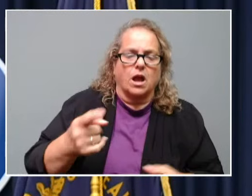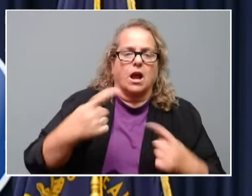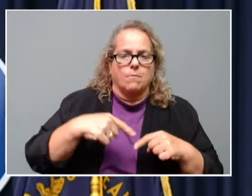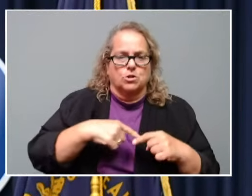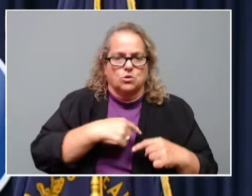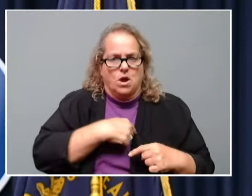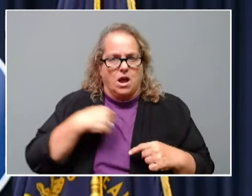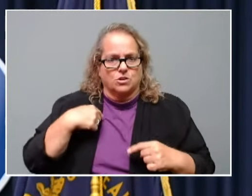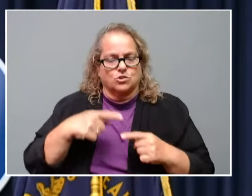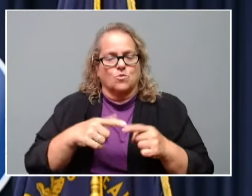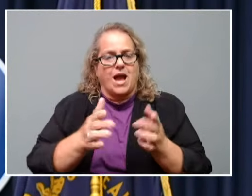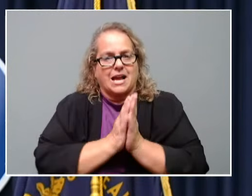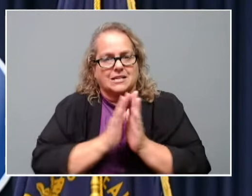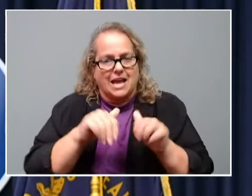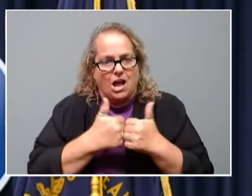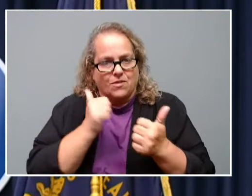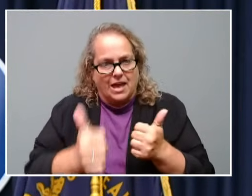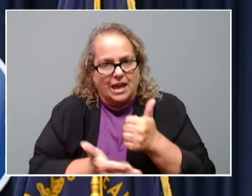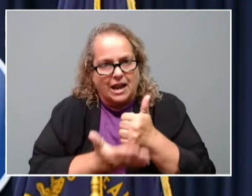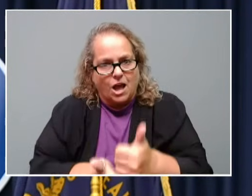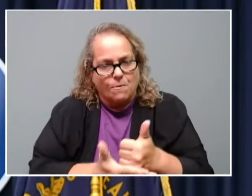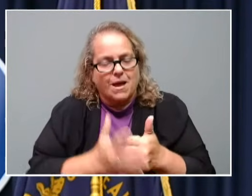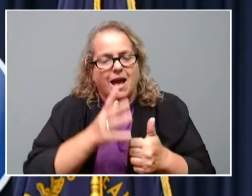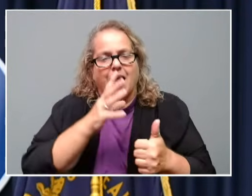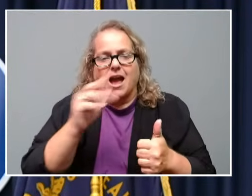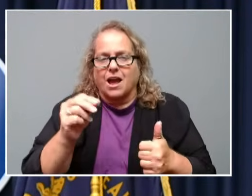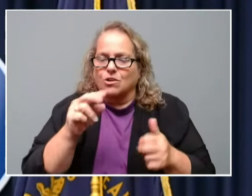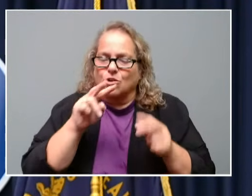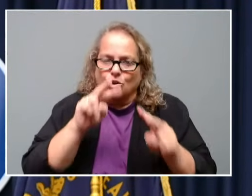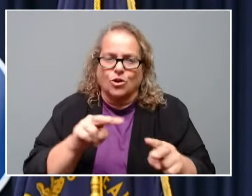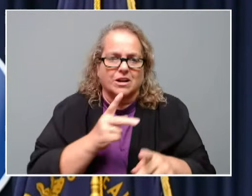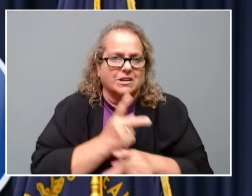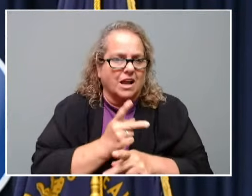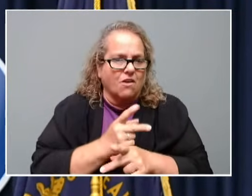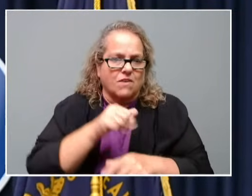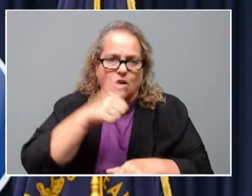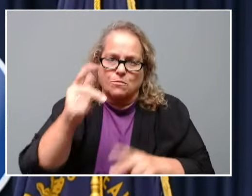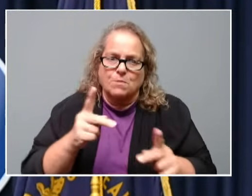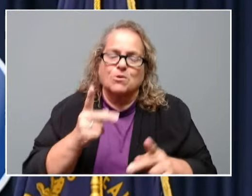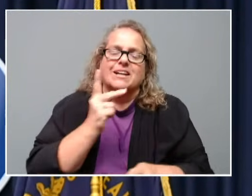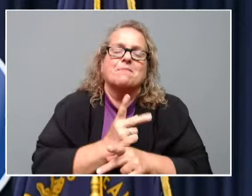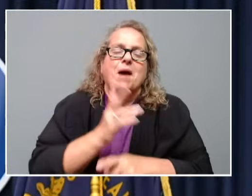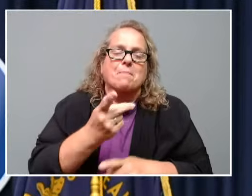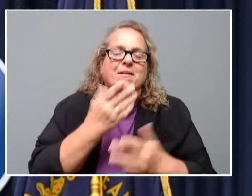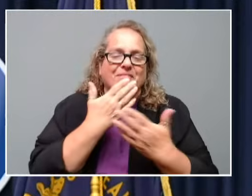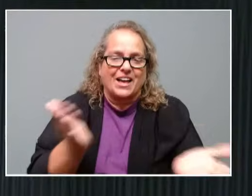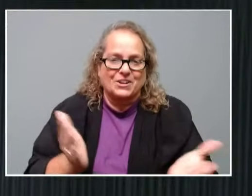how they could help and looking out after so many folks. So let's keep it up. Thank y'all.